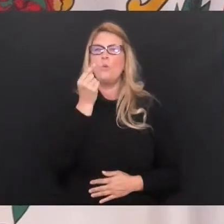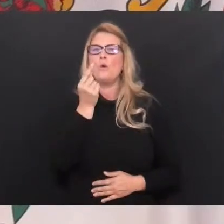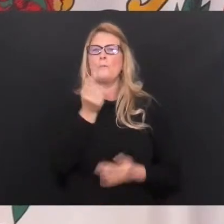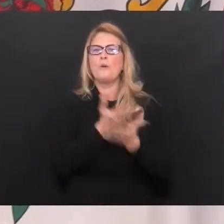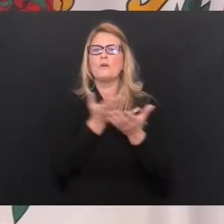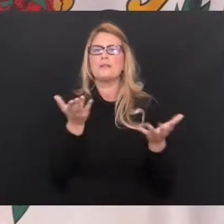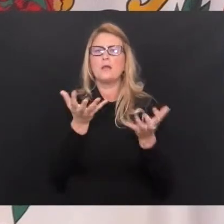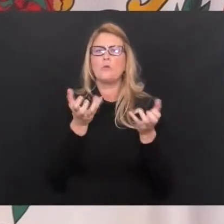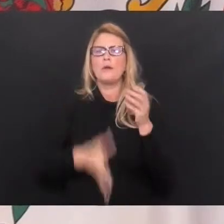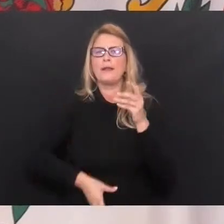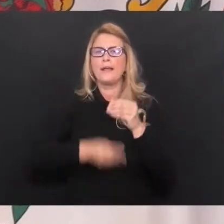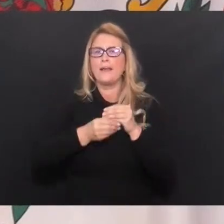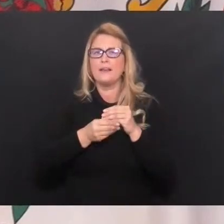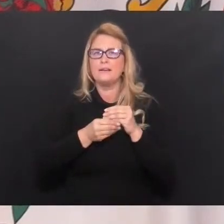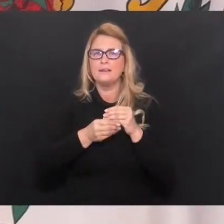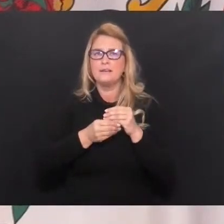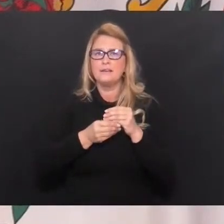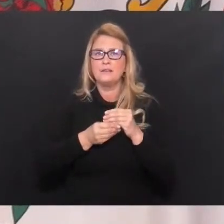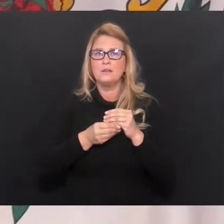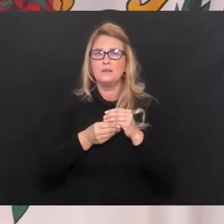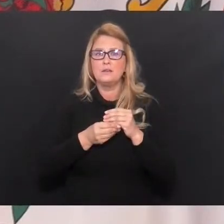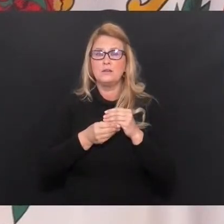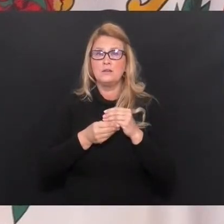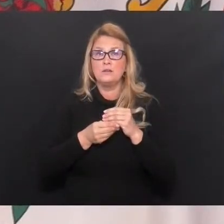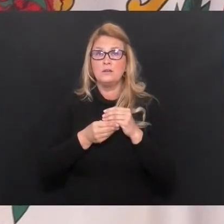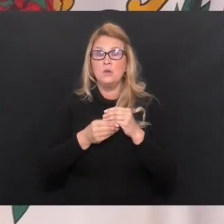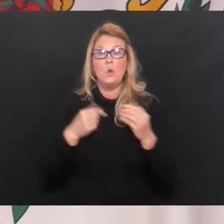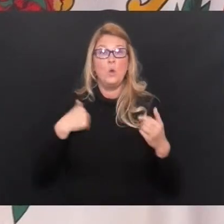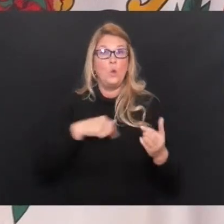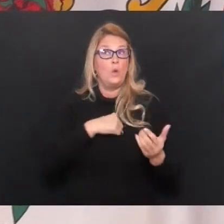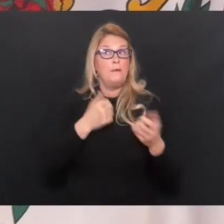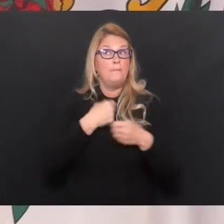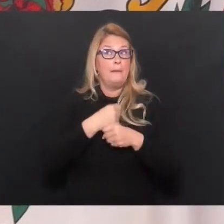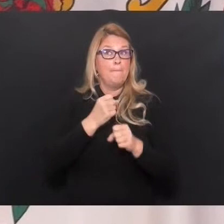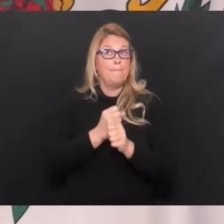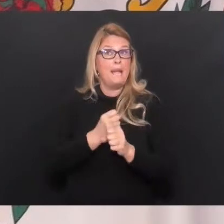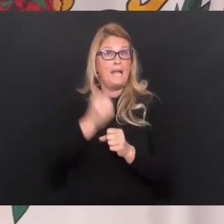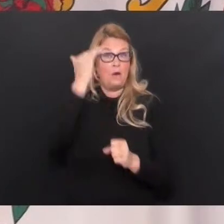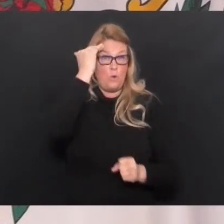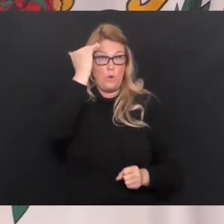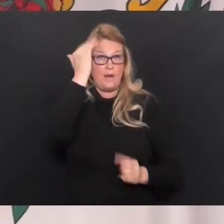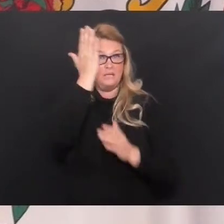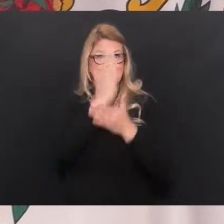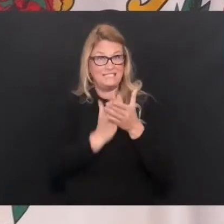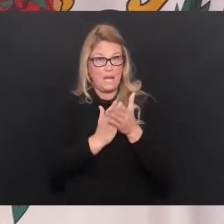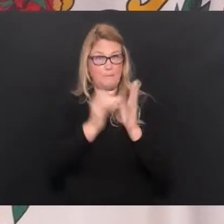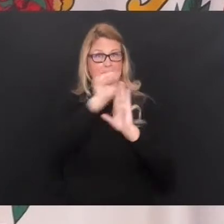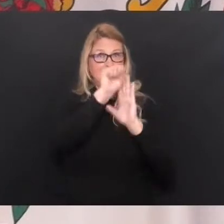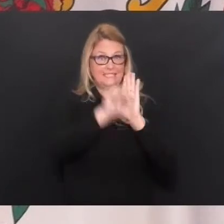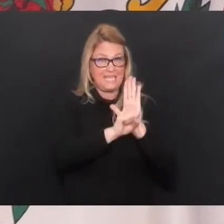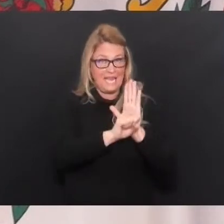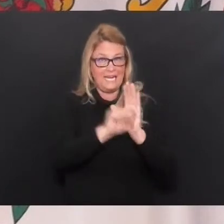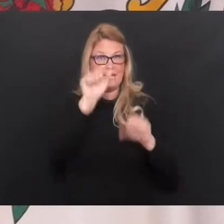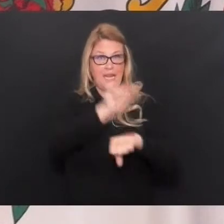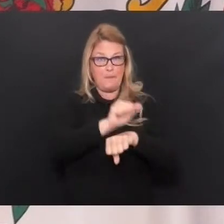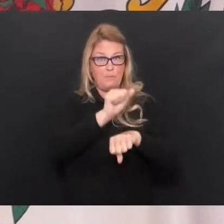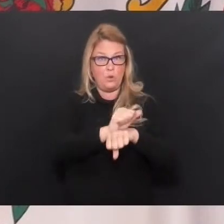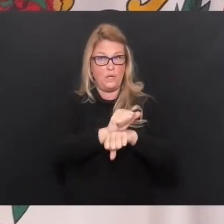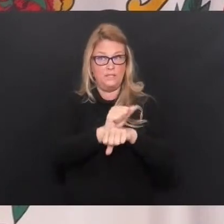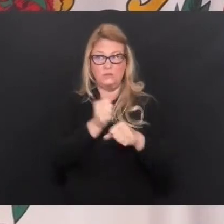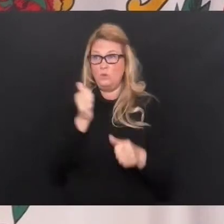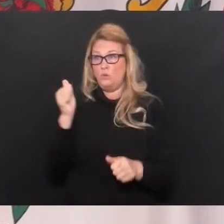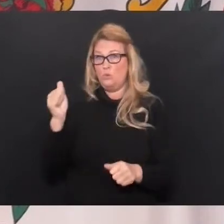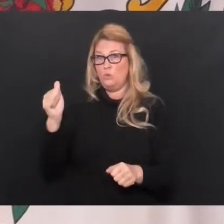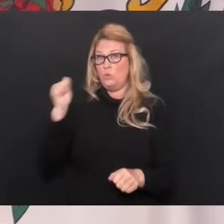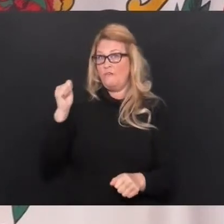is we've been made aware that some state employees are choosing not to be vaccinated because of a